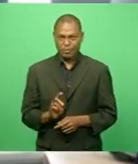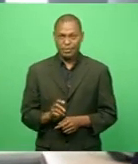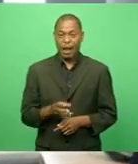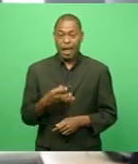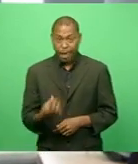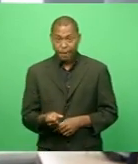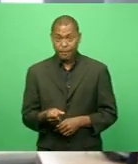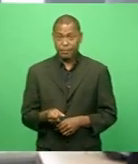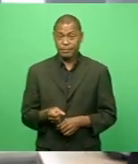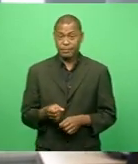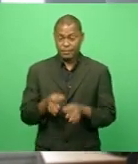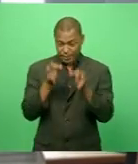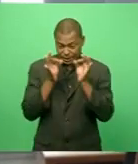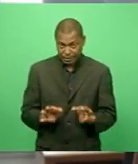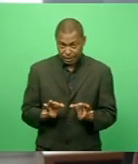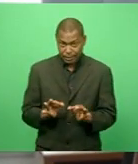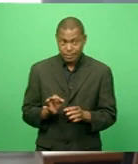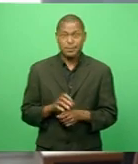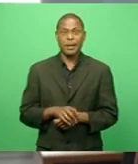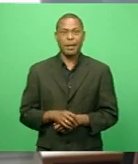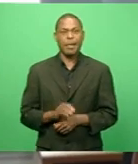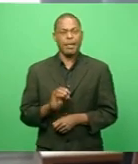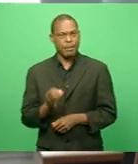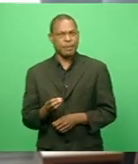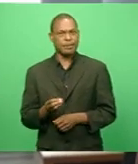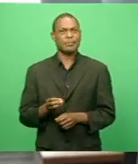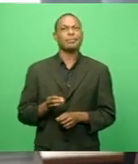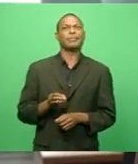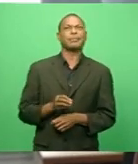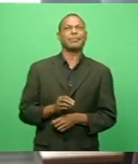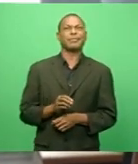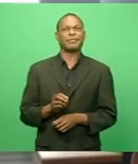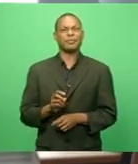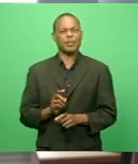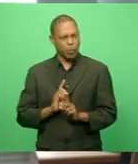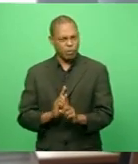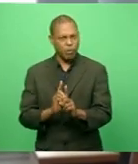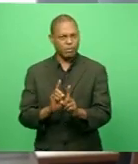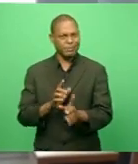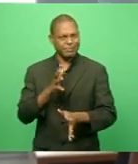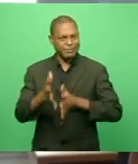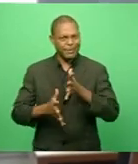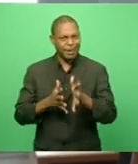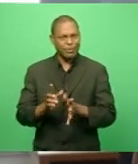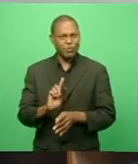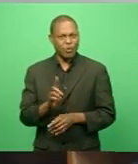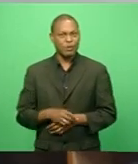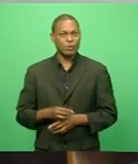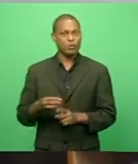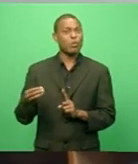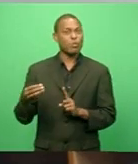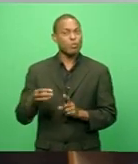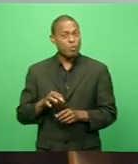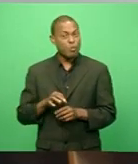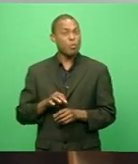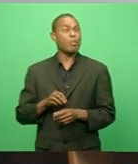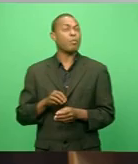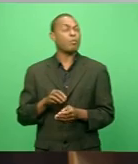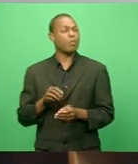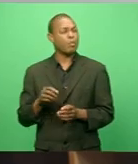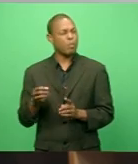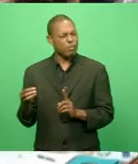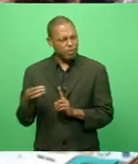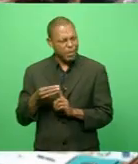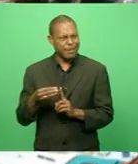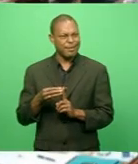on one name, then it is a sign of unity. However, in this instance, there was a majority vote. I rely very much on teamwork